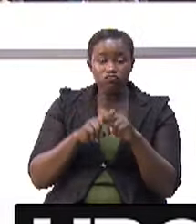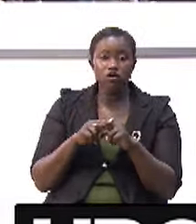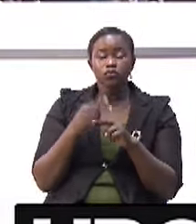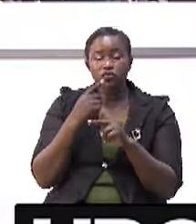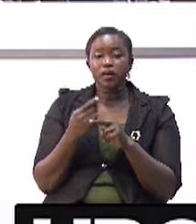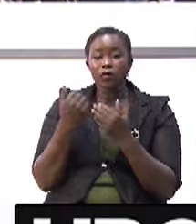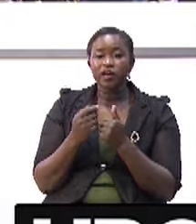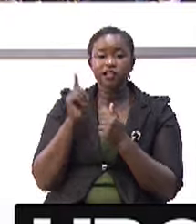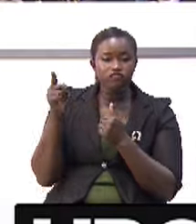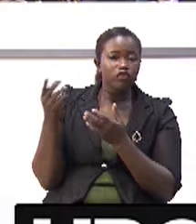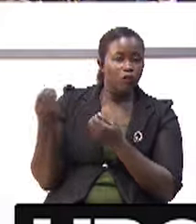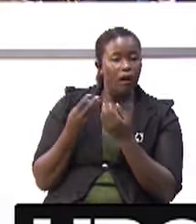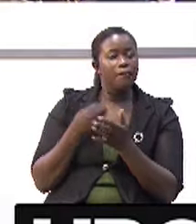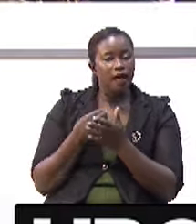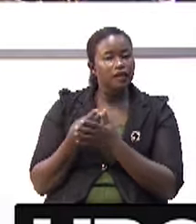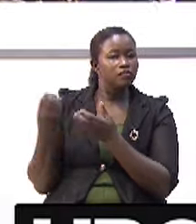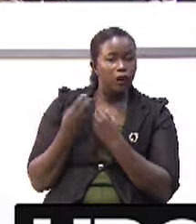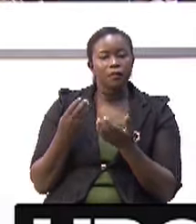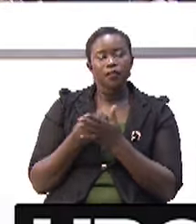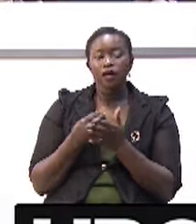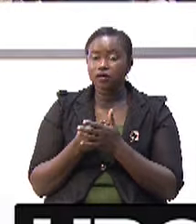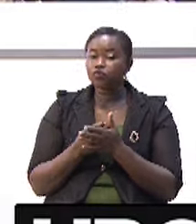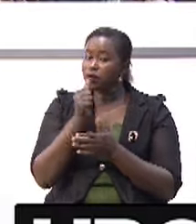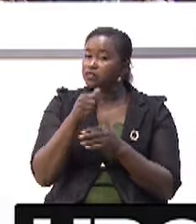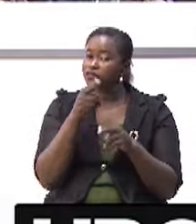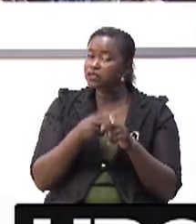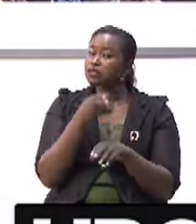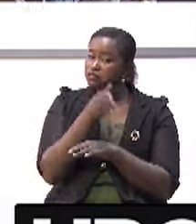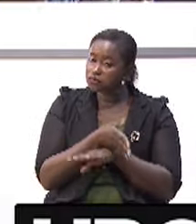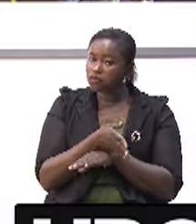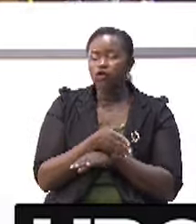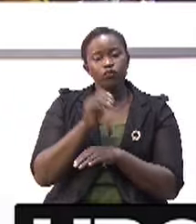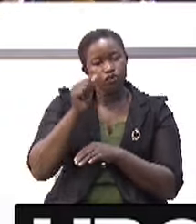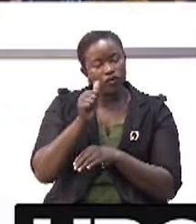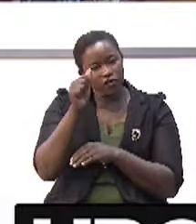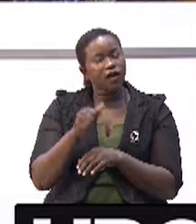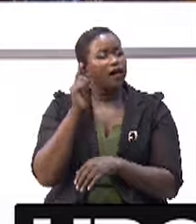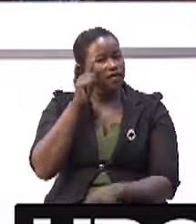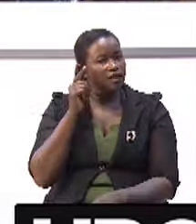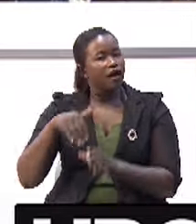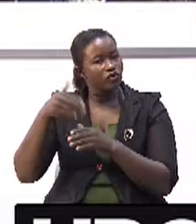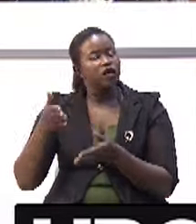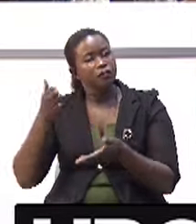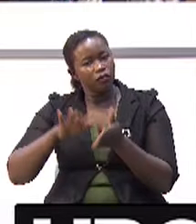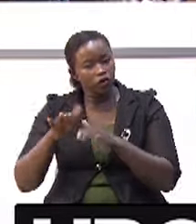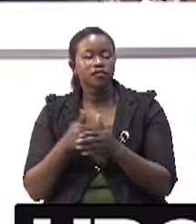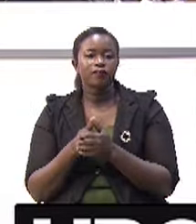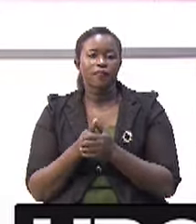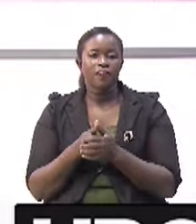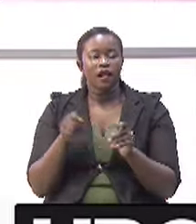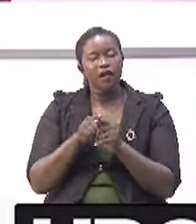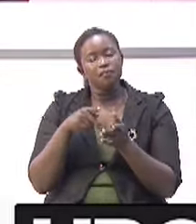give me money, I'm waiting for so-and-so to give me money, but you can think outside the box, and even with very little